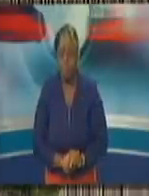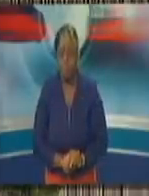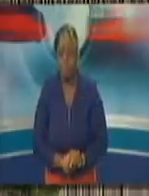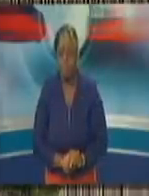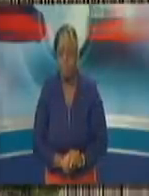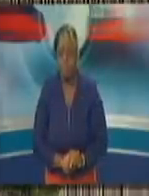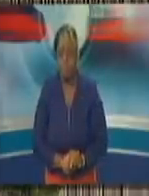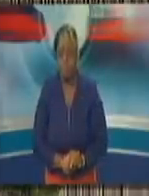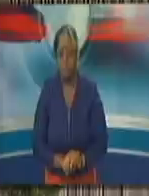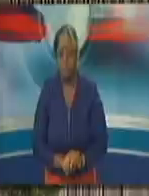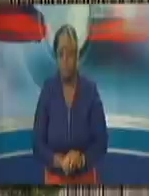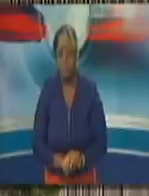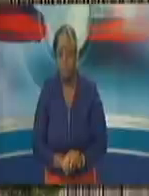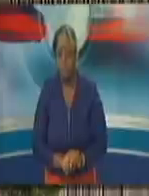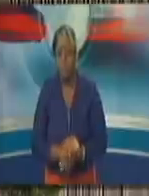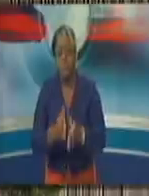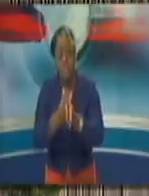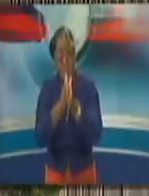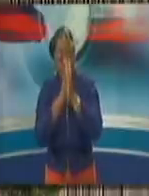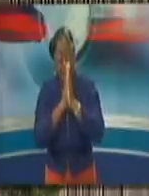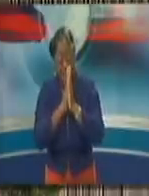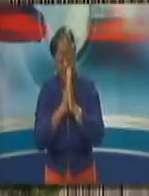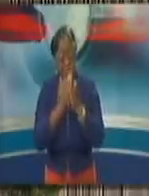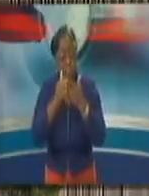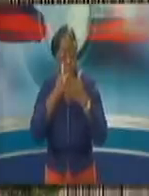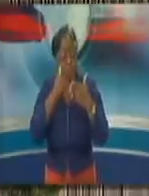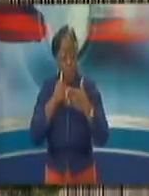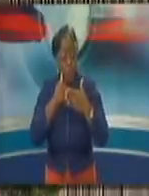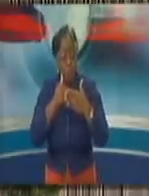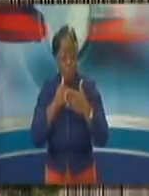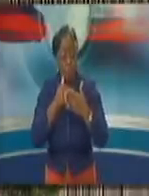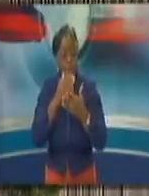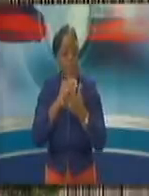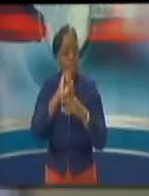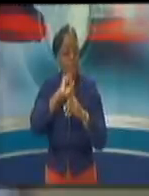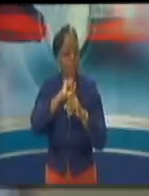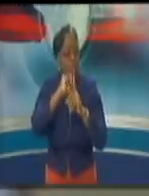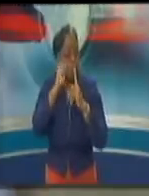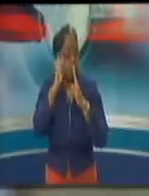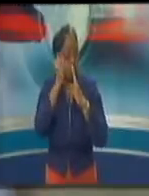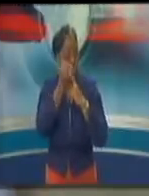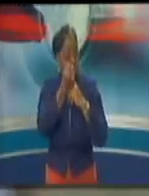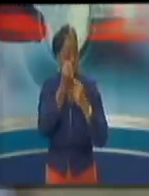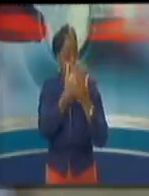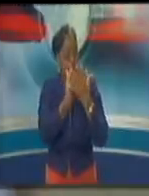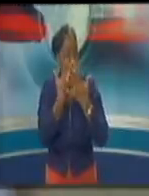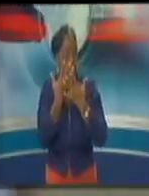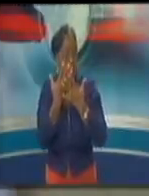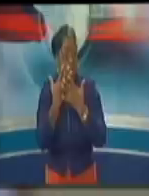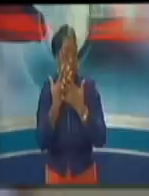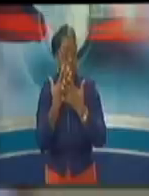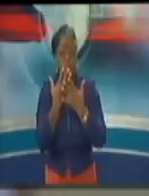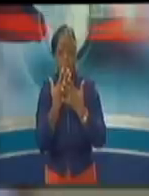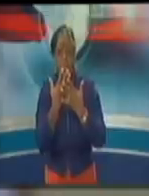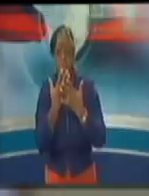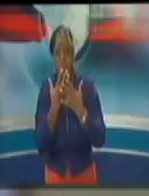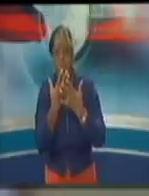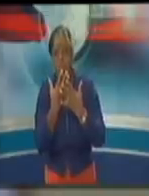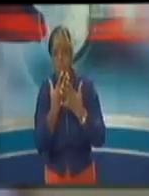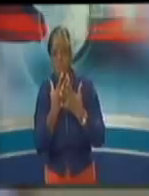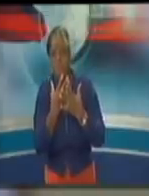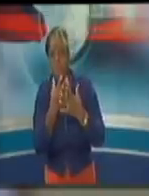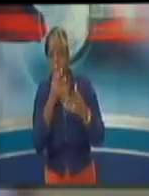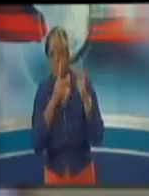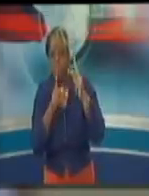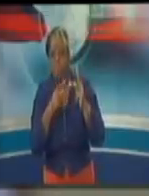Yeah, I had asked, there are posts on social media where people are, I guess, guilting people for not being as productive